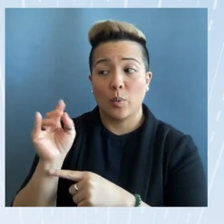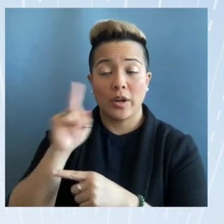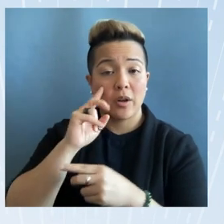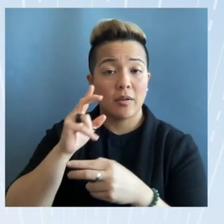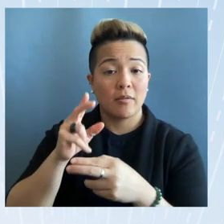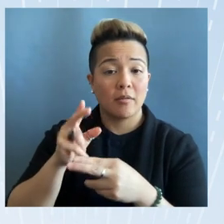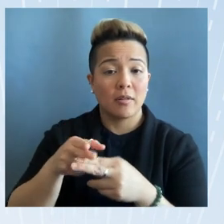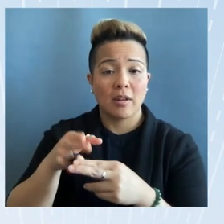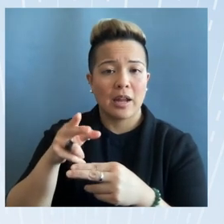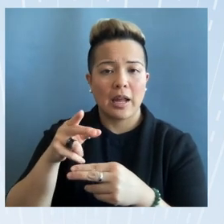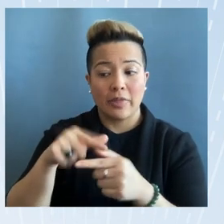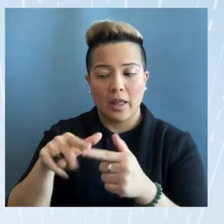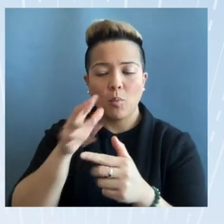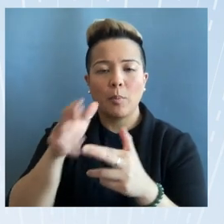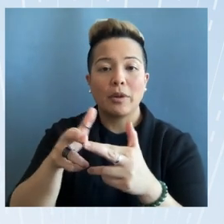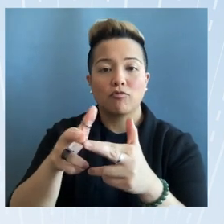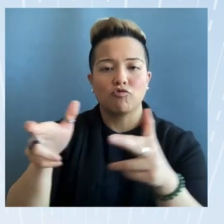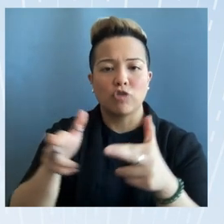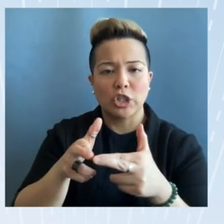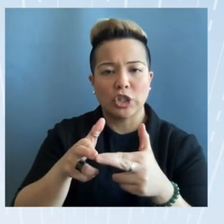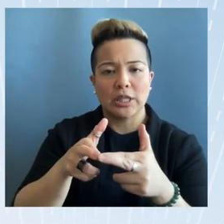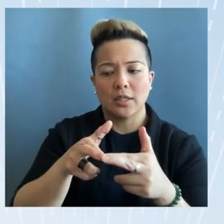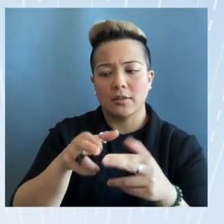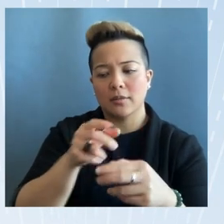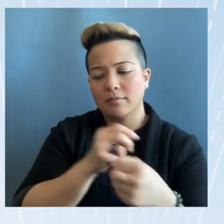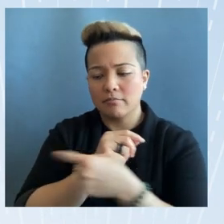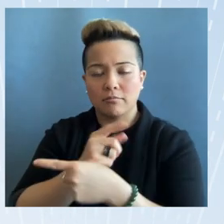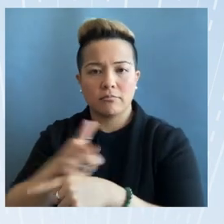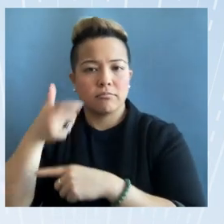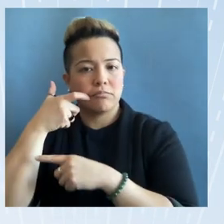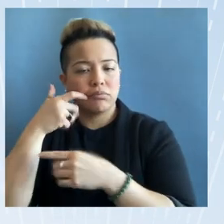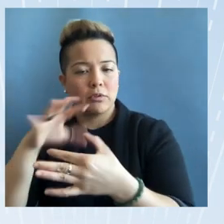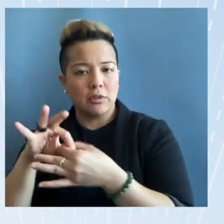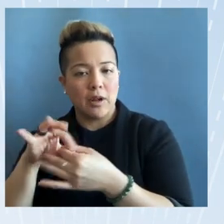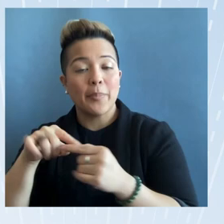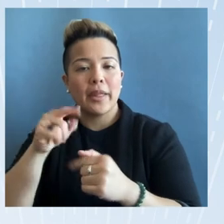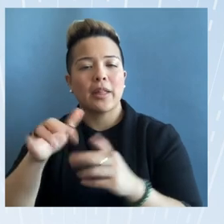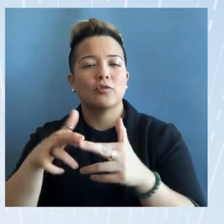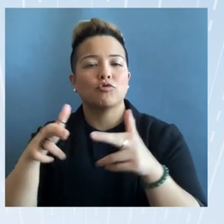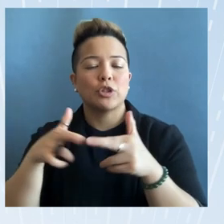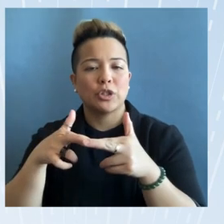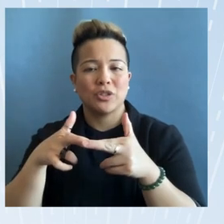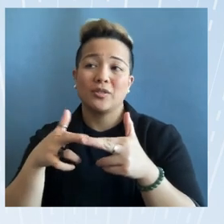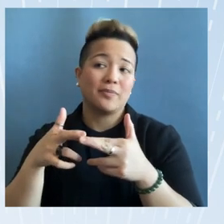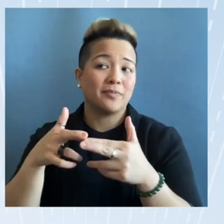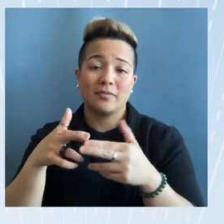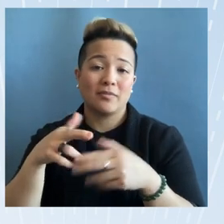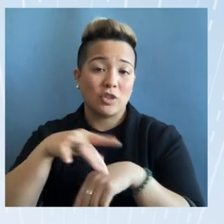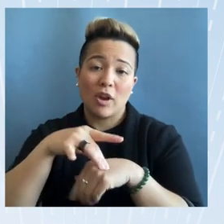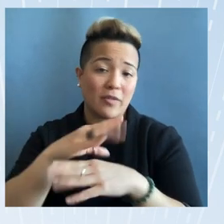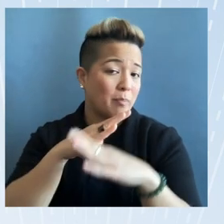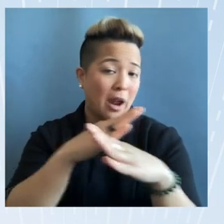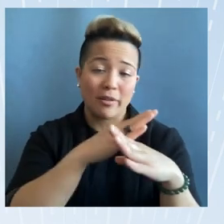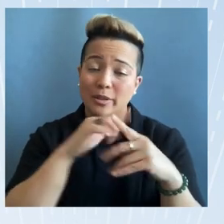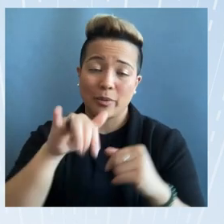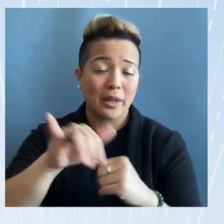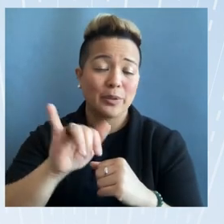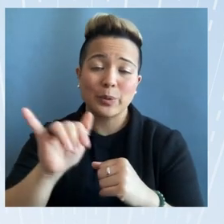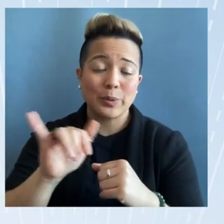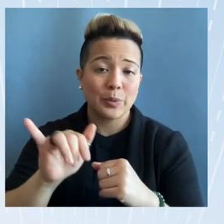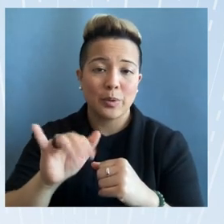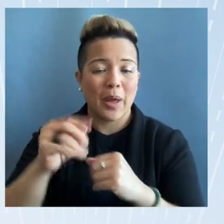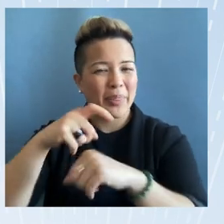regionally dispatched. And then there's regional geographic barriers to that as well, and the